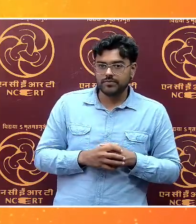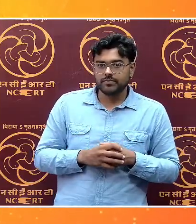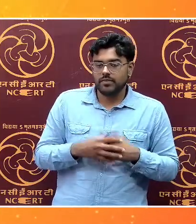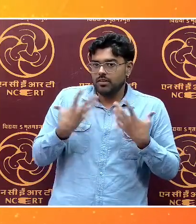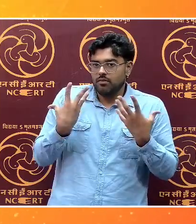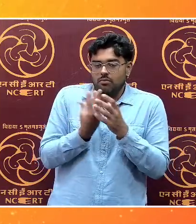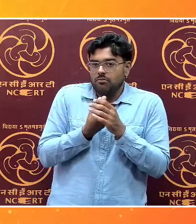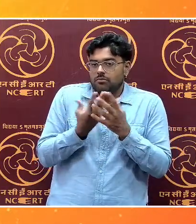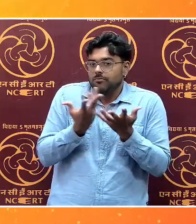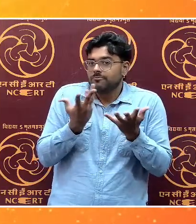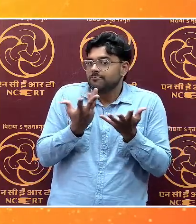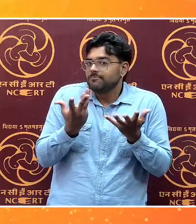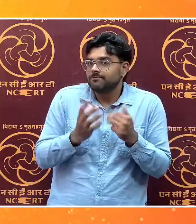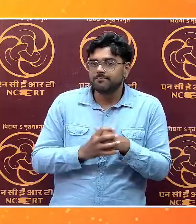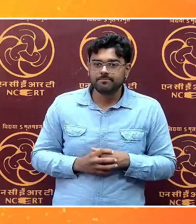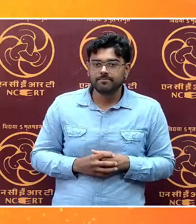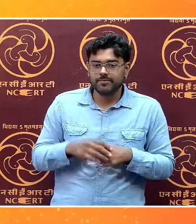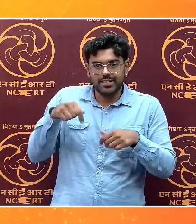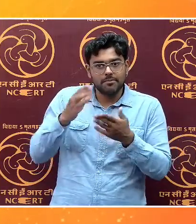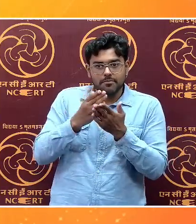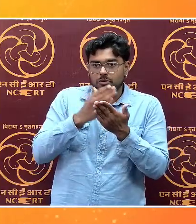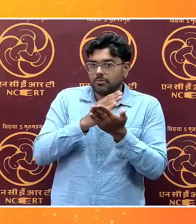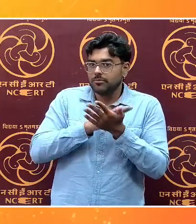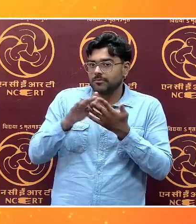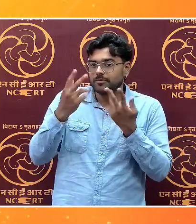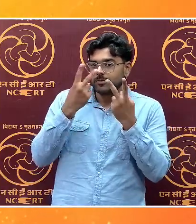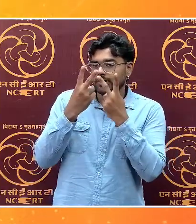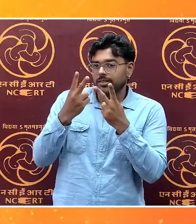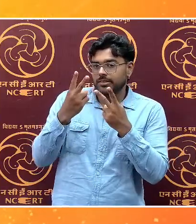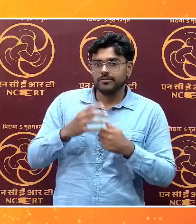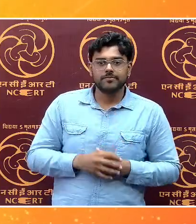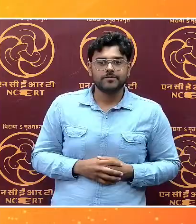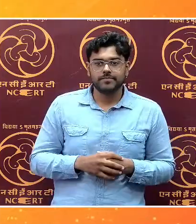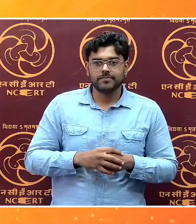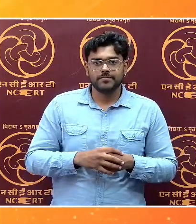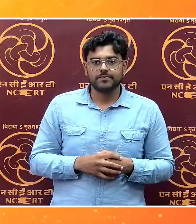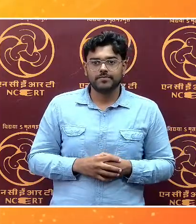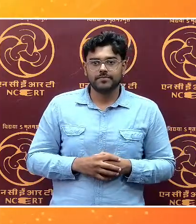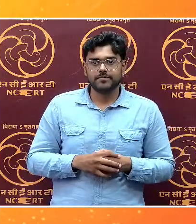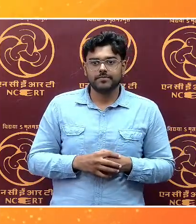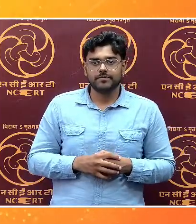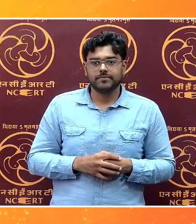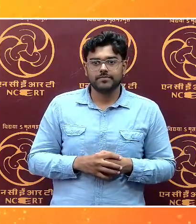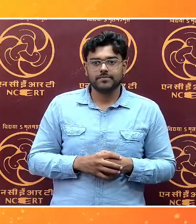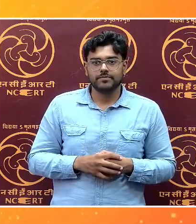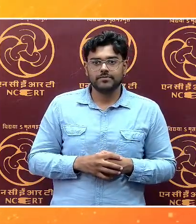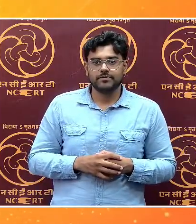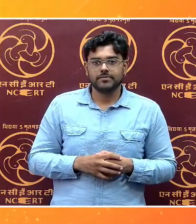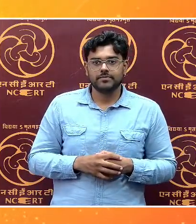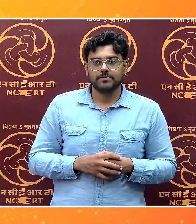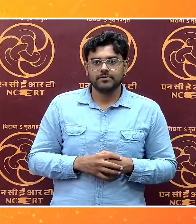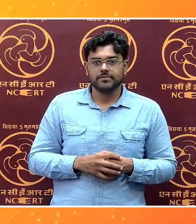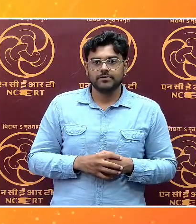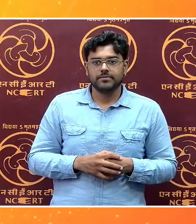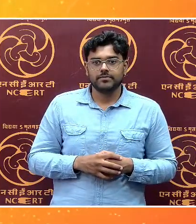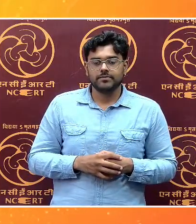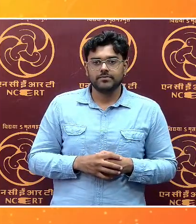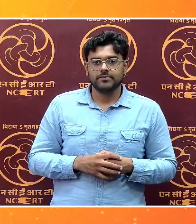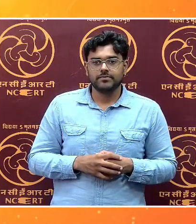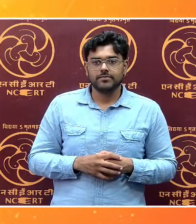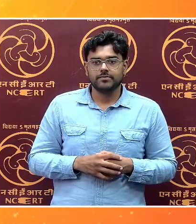what we have for you after this session? Let's take a look via schedule. So after this session, you'll be joined by my